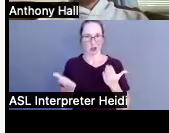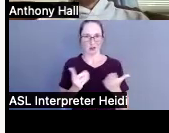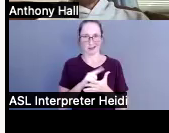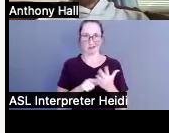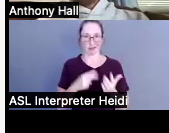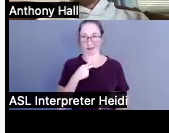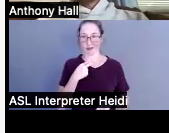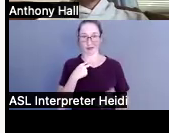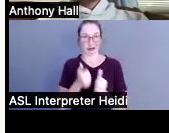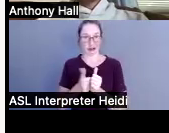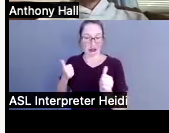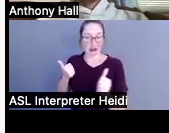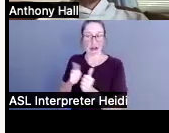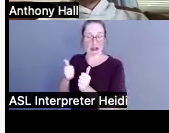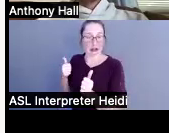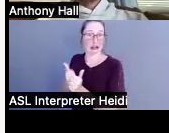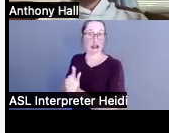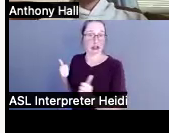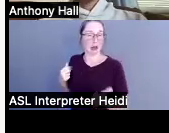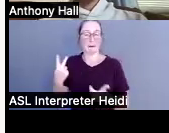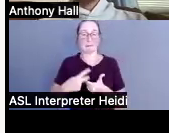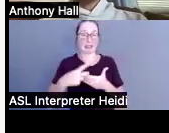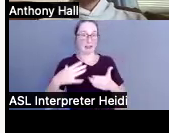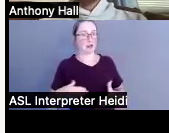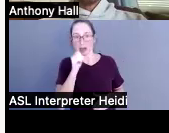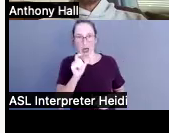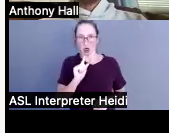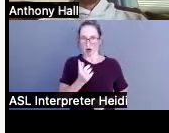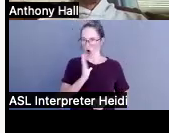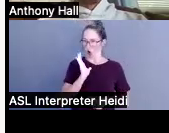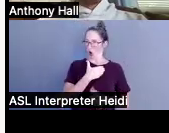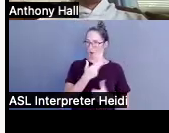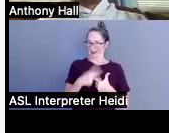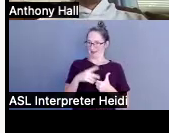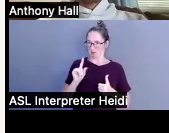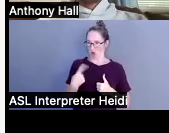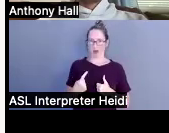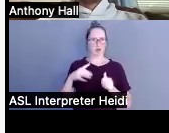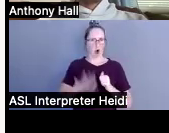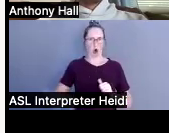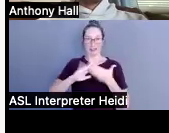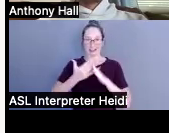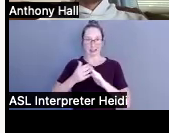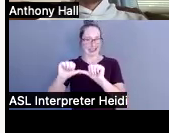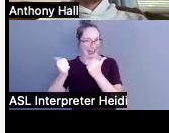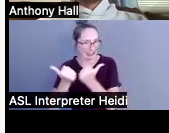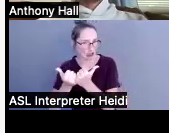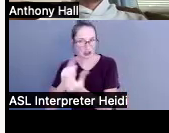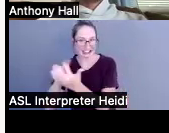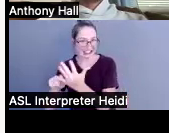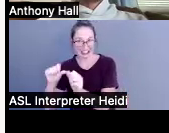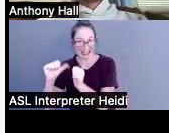up. Participants, not just our participants, but citywide, agencies weren't able